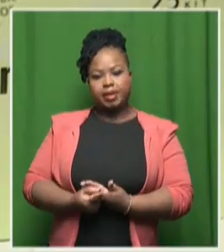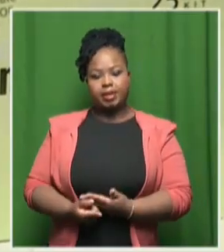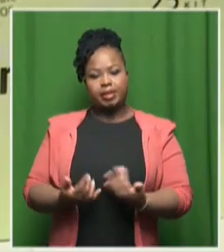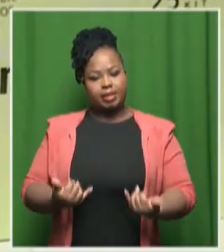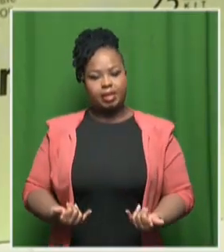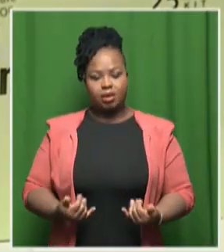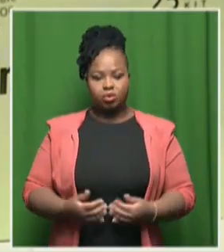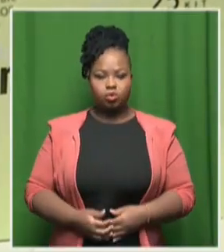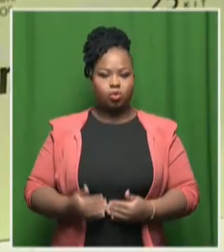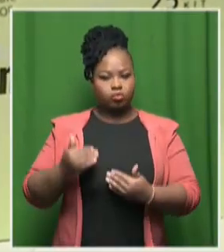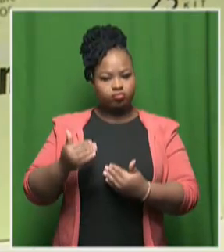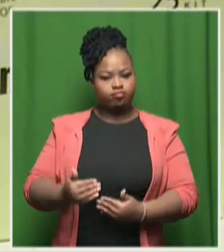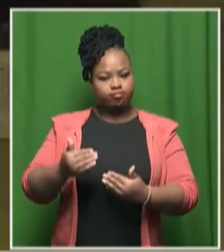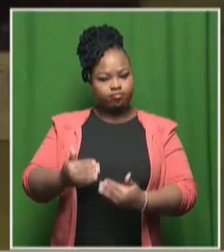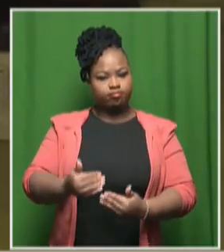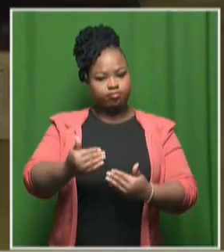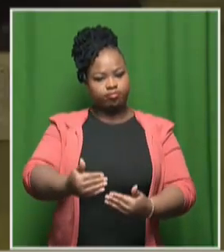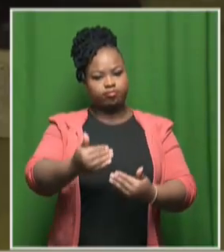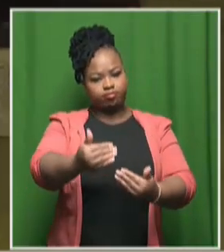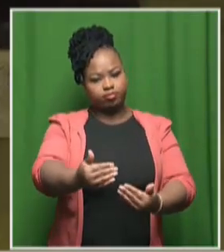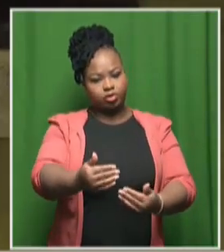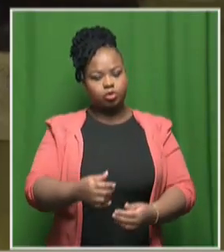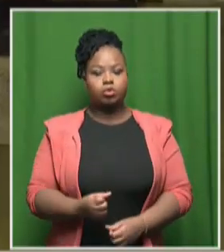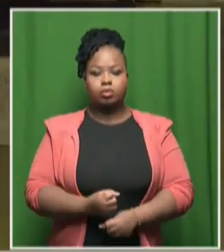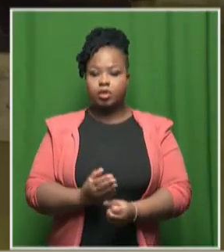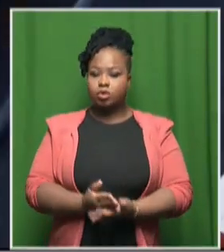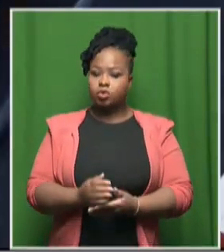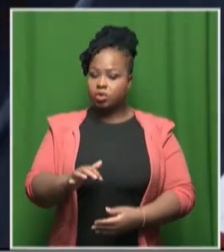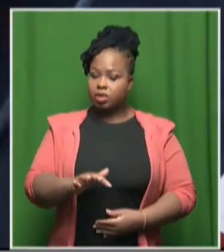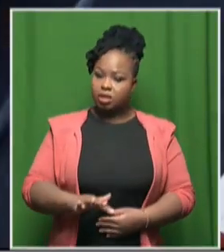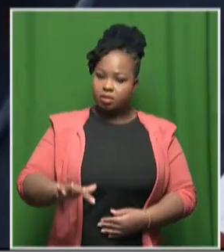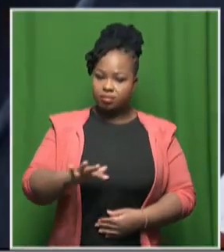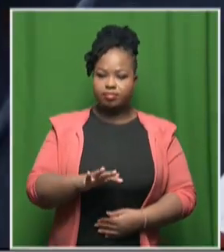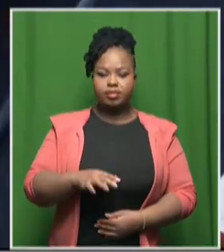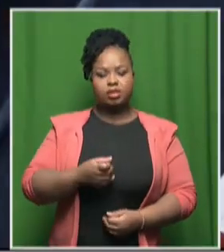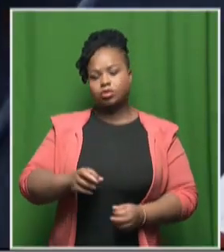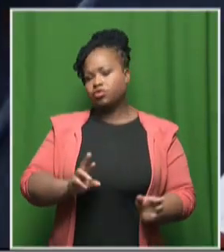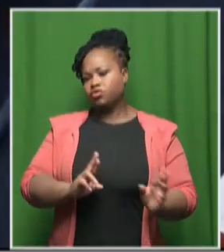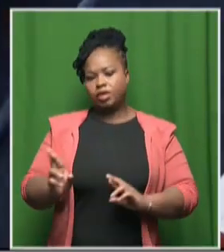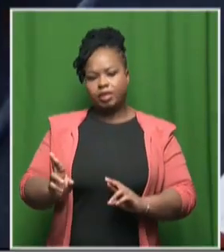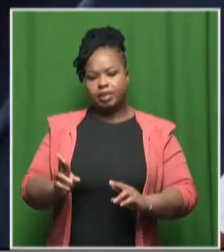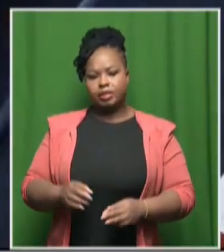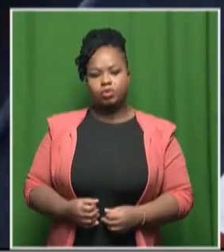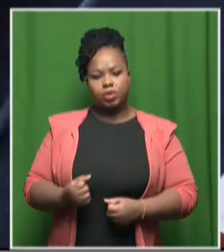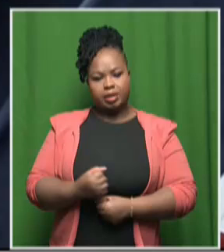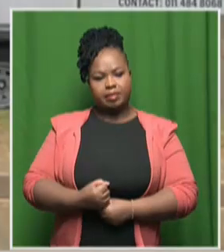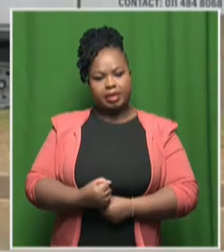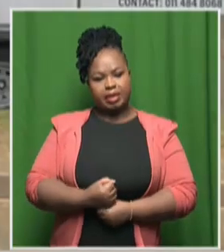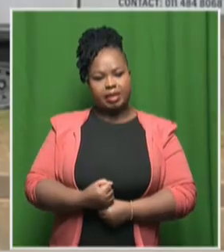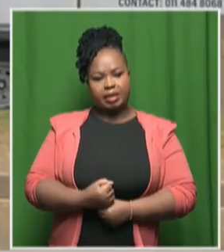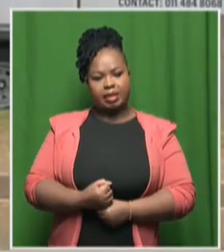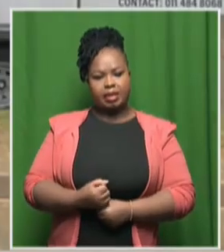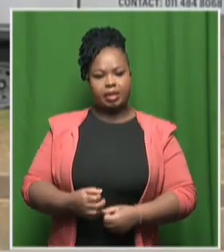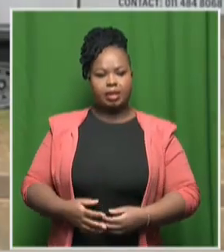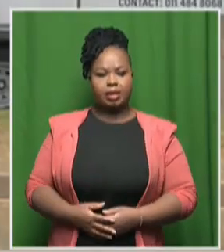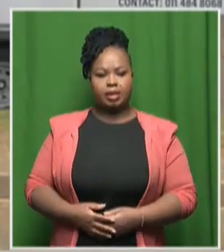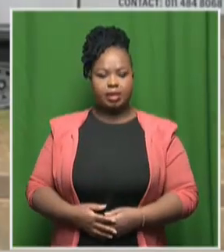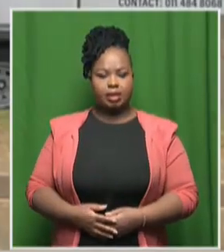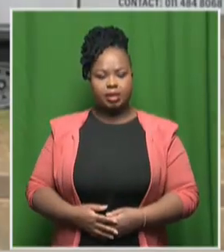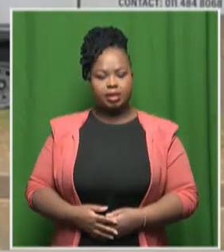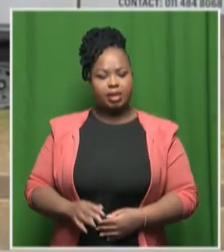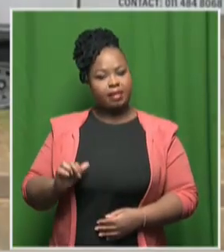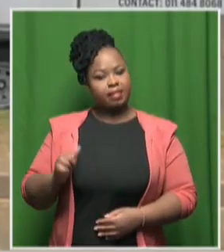is spaced in its approach. So we will make sure that the facility is ready, the medication is ready, the systems are in place, and then we